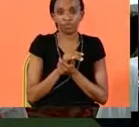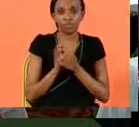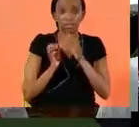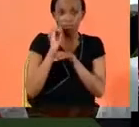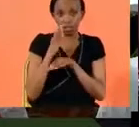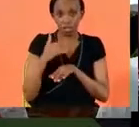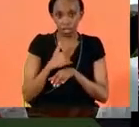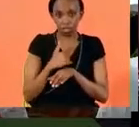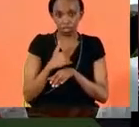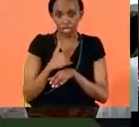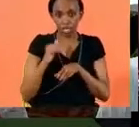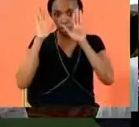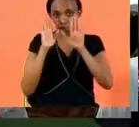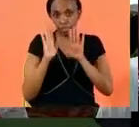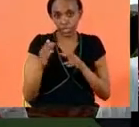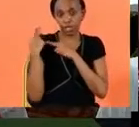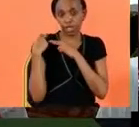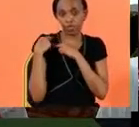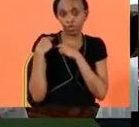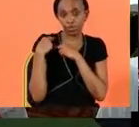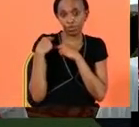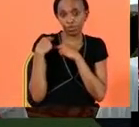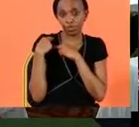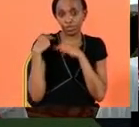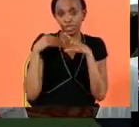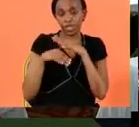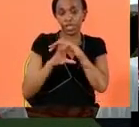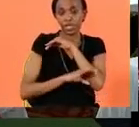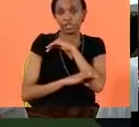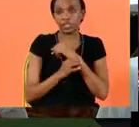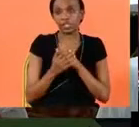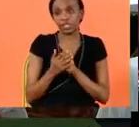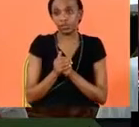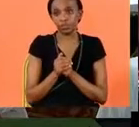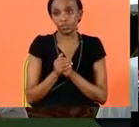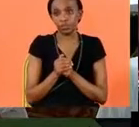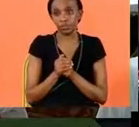Media have got a very important role to play in the countries.